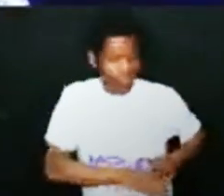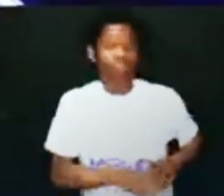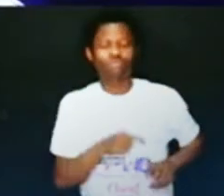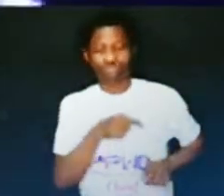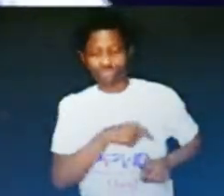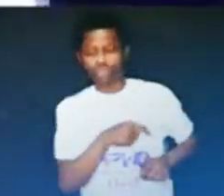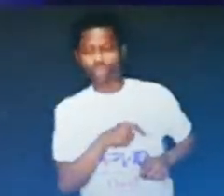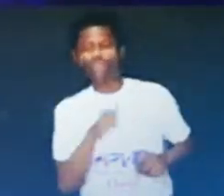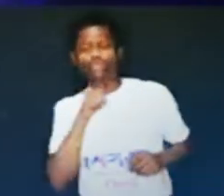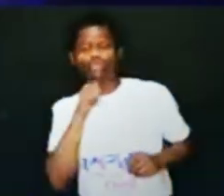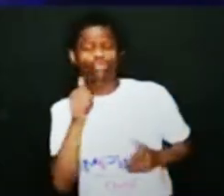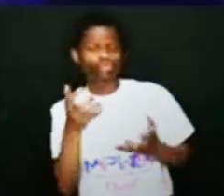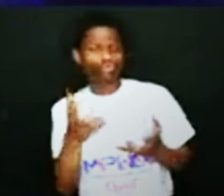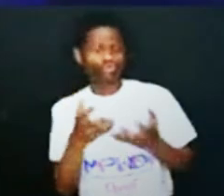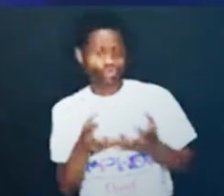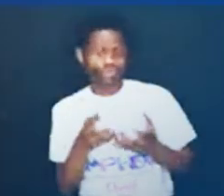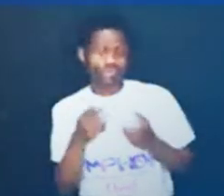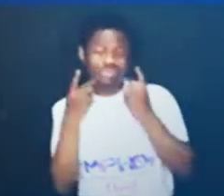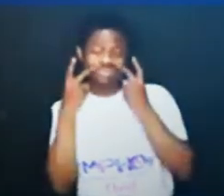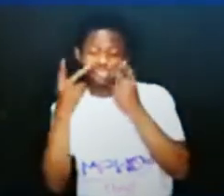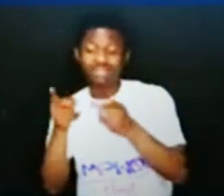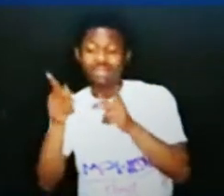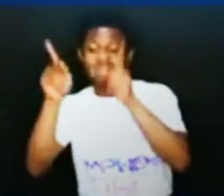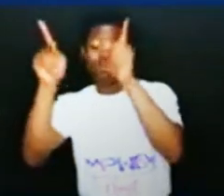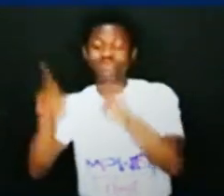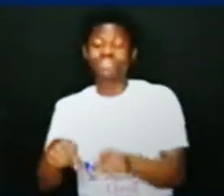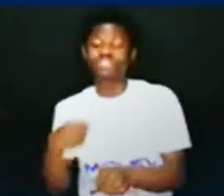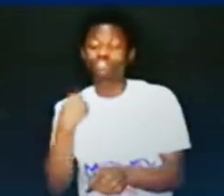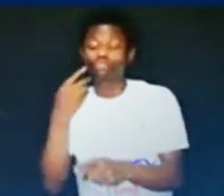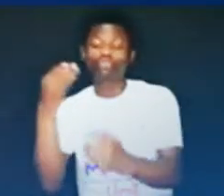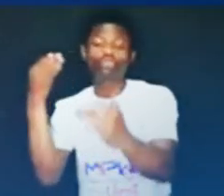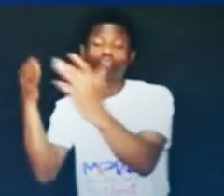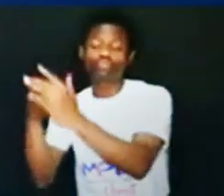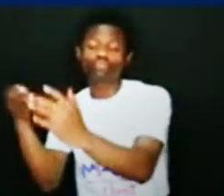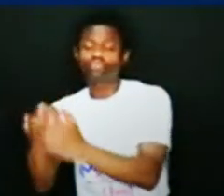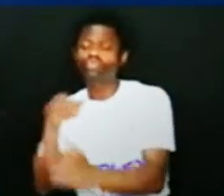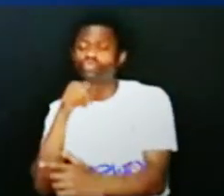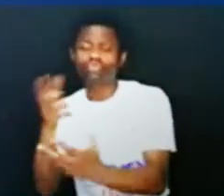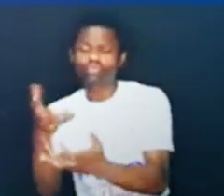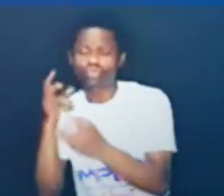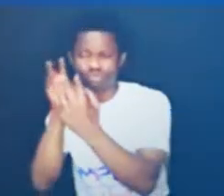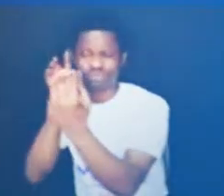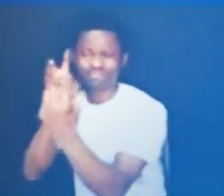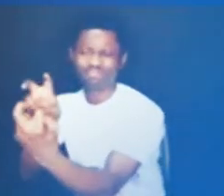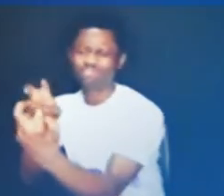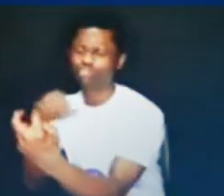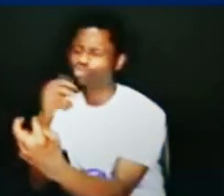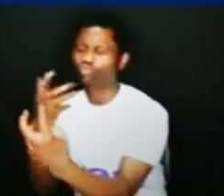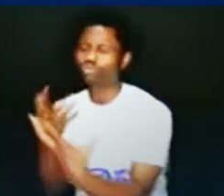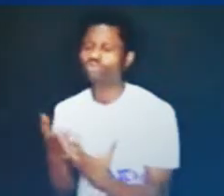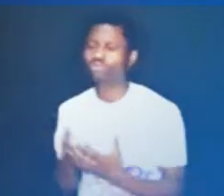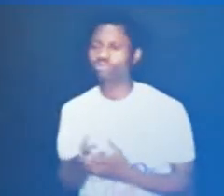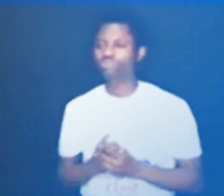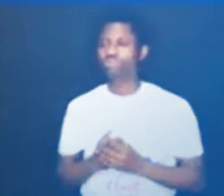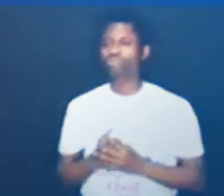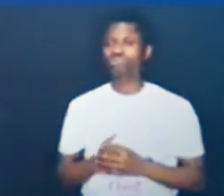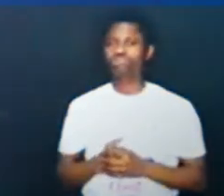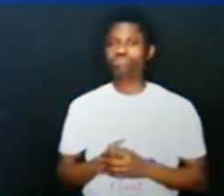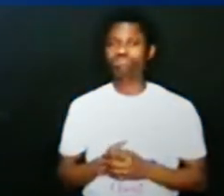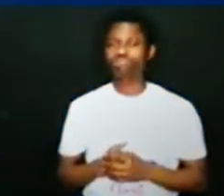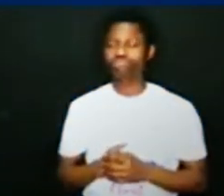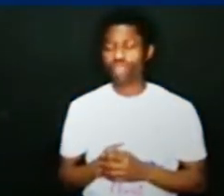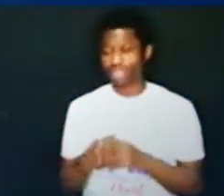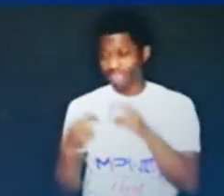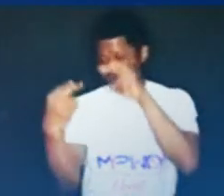the supposed offender. Nipa wachie yawdie so no bribia mu no nia wodi ne ho yawo no wonpese wobehu nanim